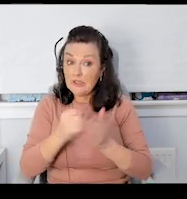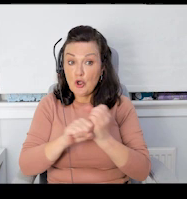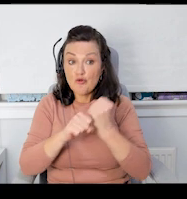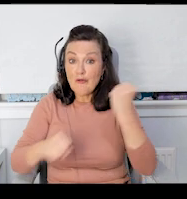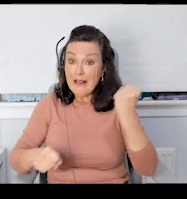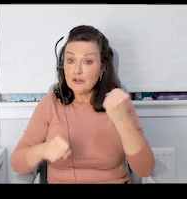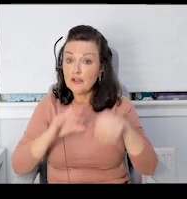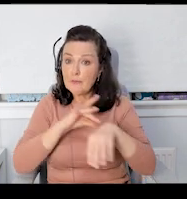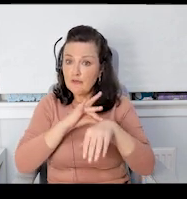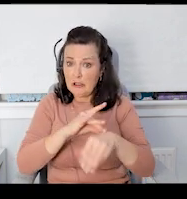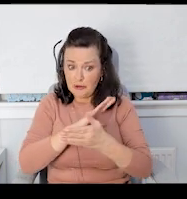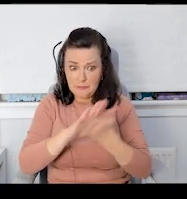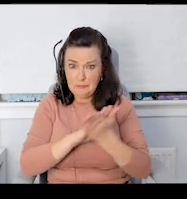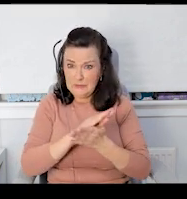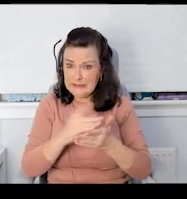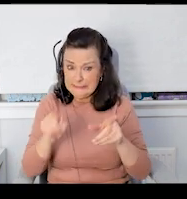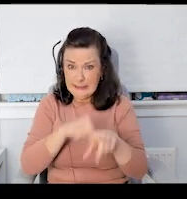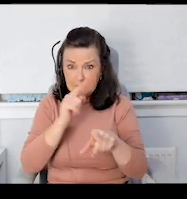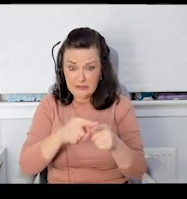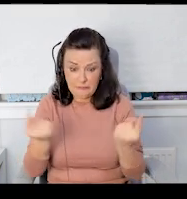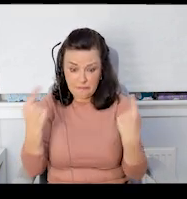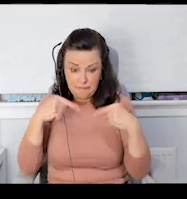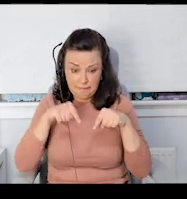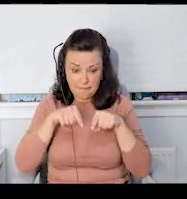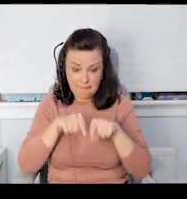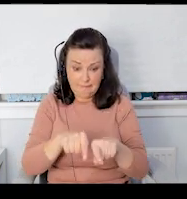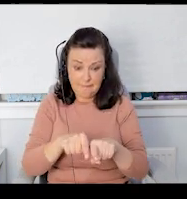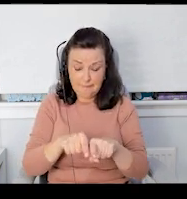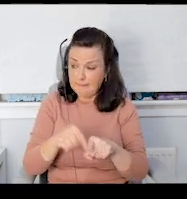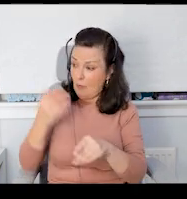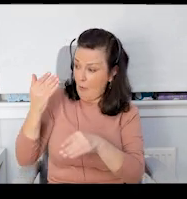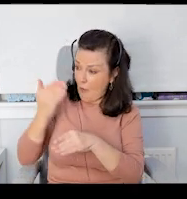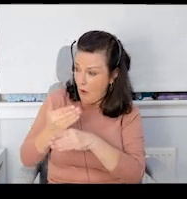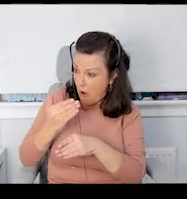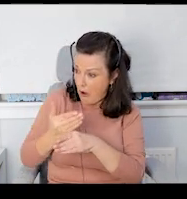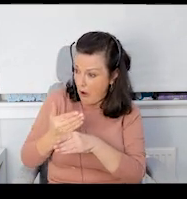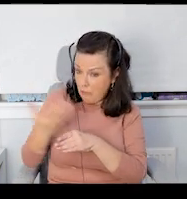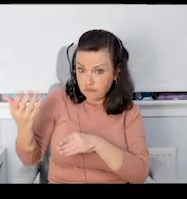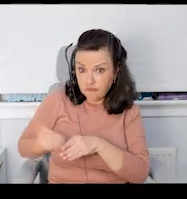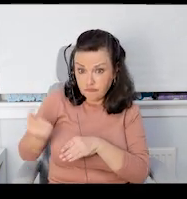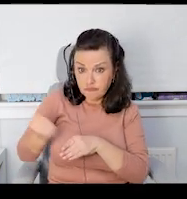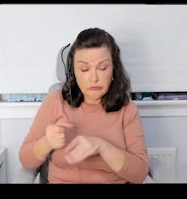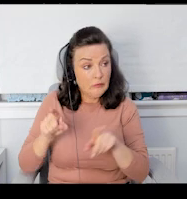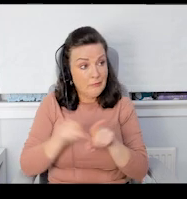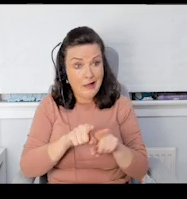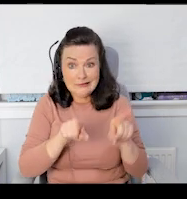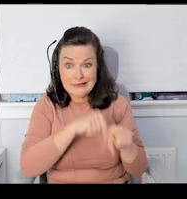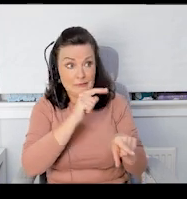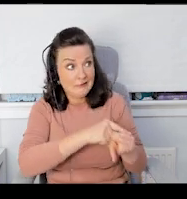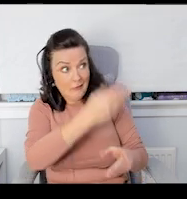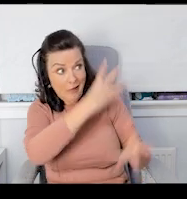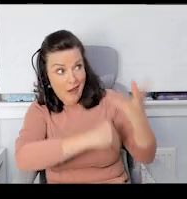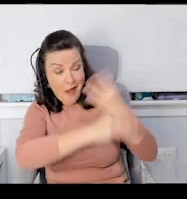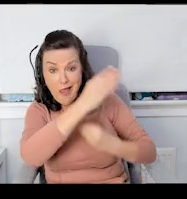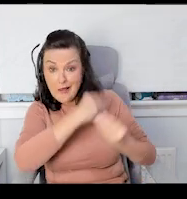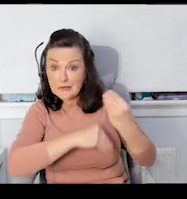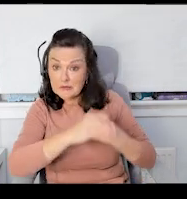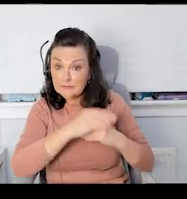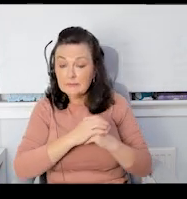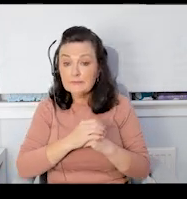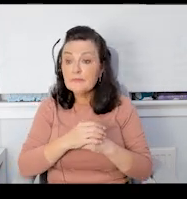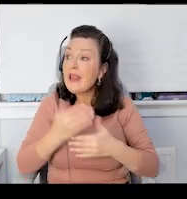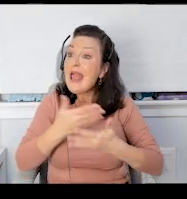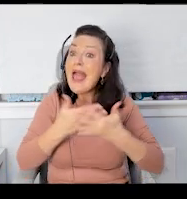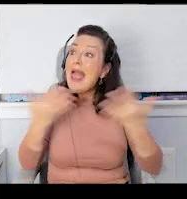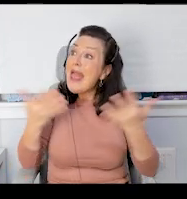being directly employed by an organisation. Anyone who has reached or is about to reach the statutory school leaving age in Scotland can apply